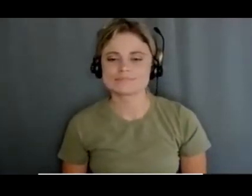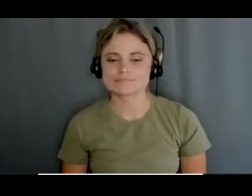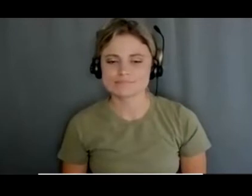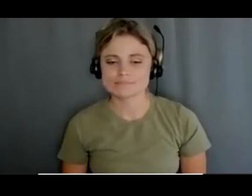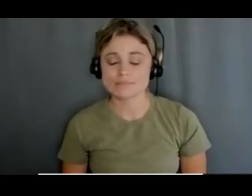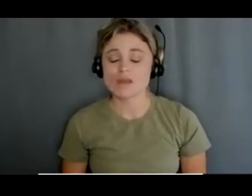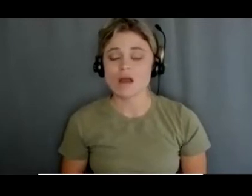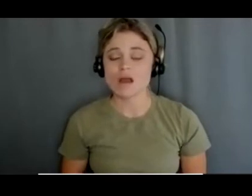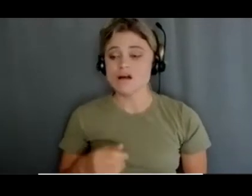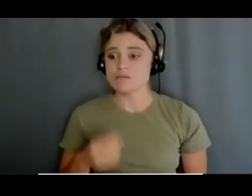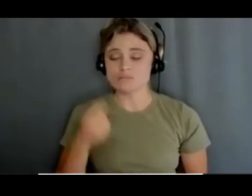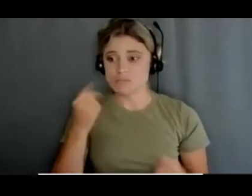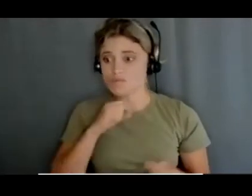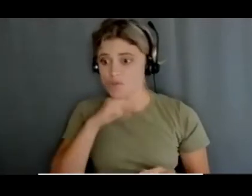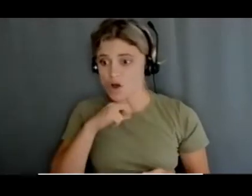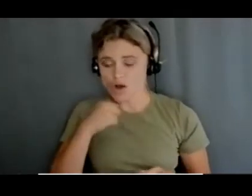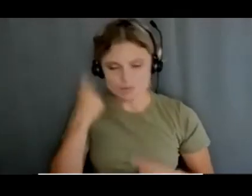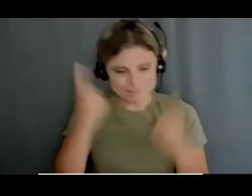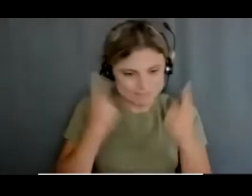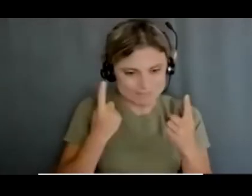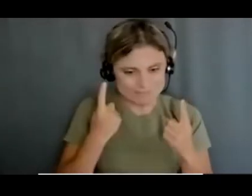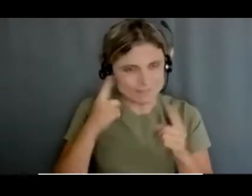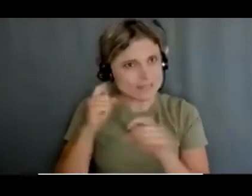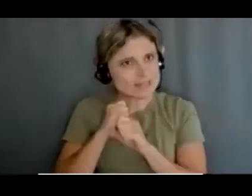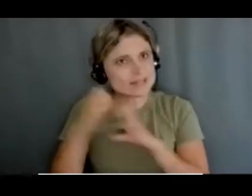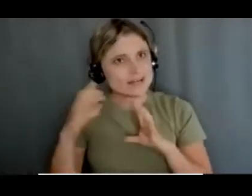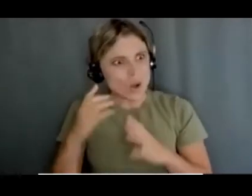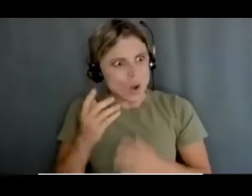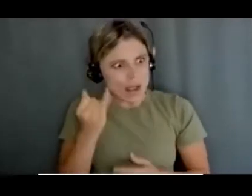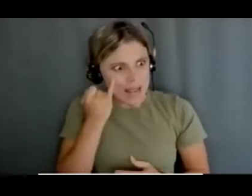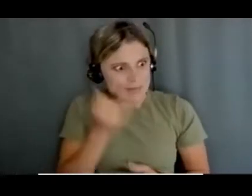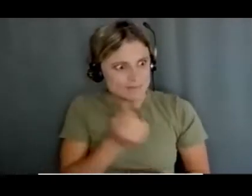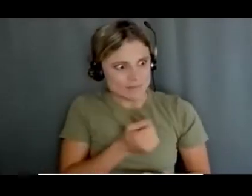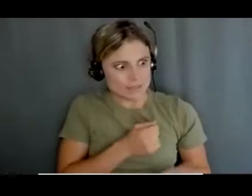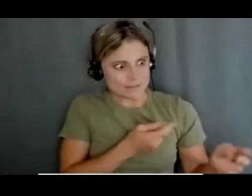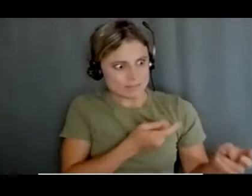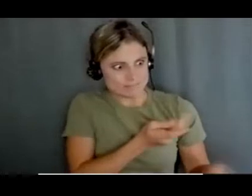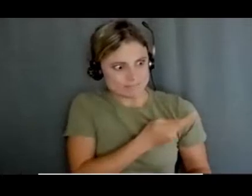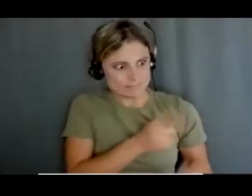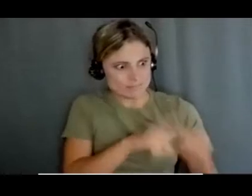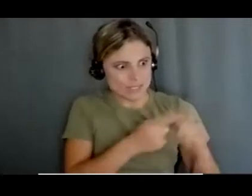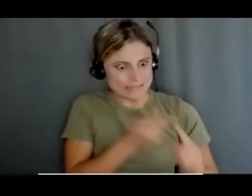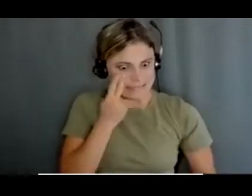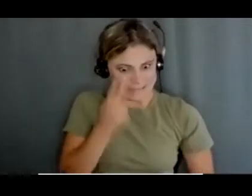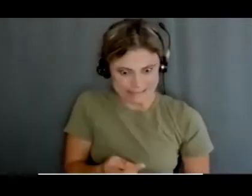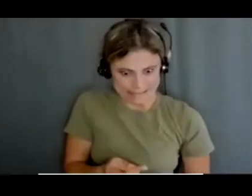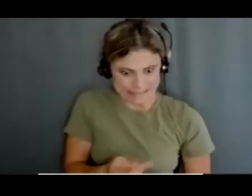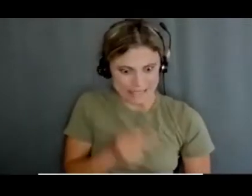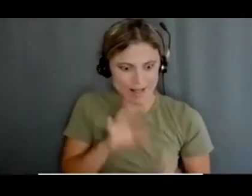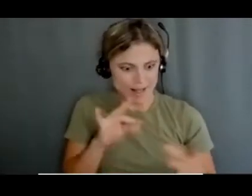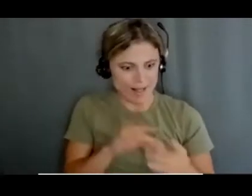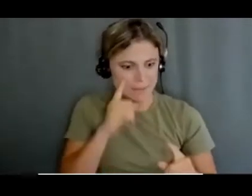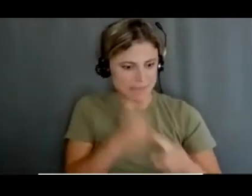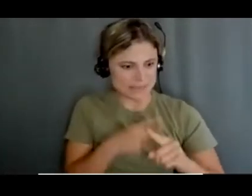I wonder what Marilyn and August will say when they see this, she thought, as he rolled the